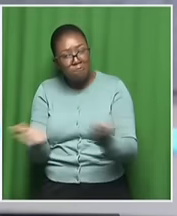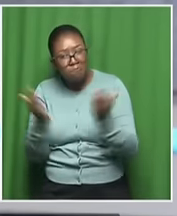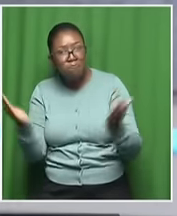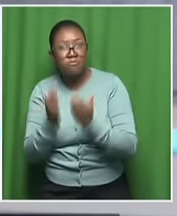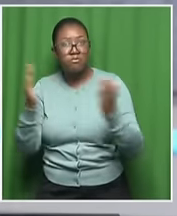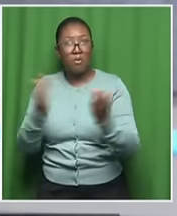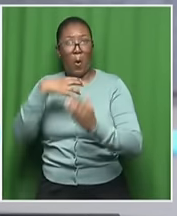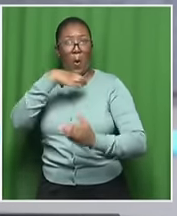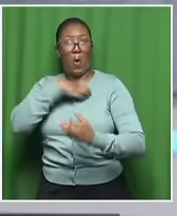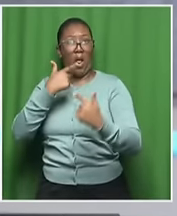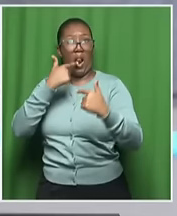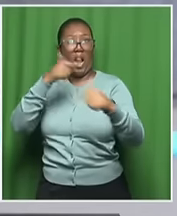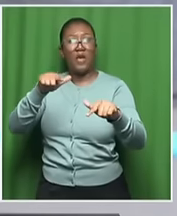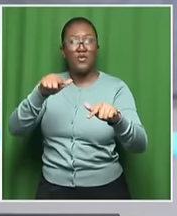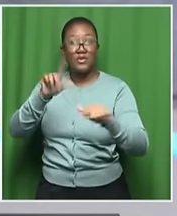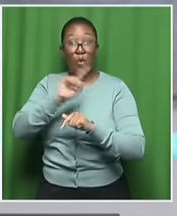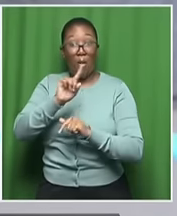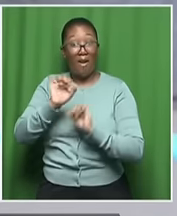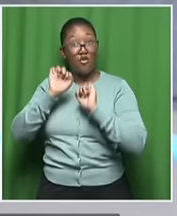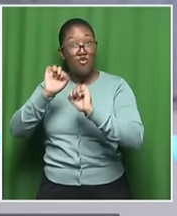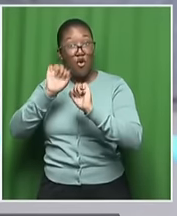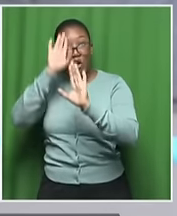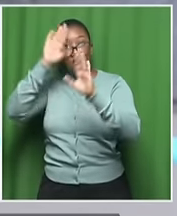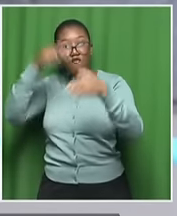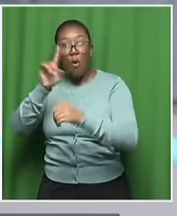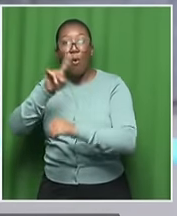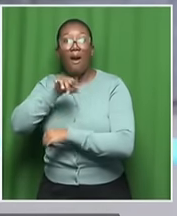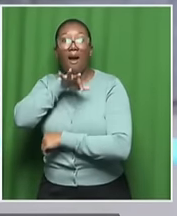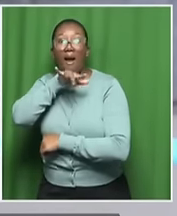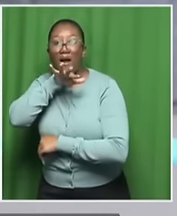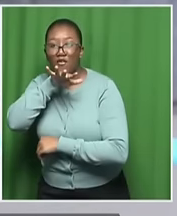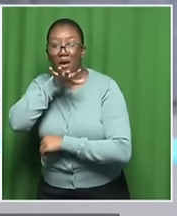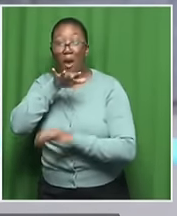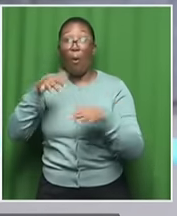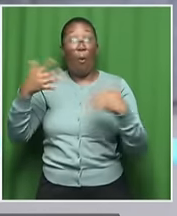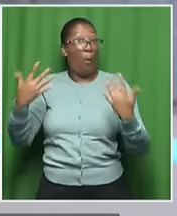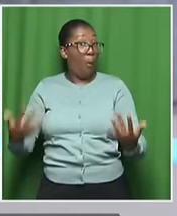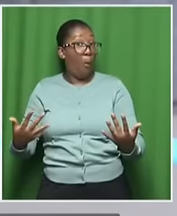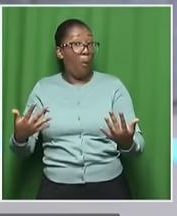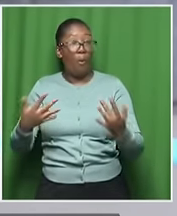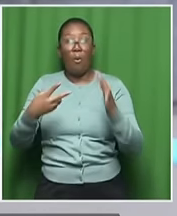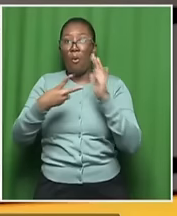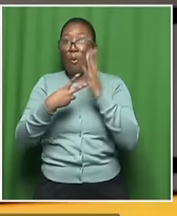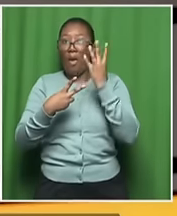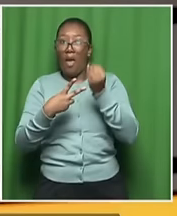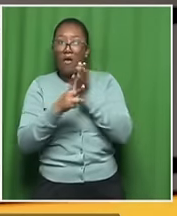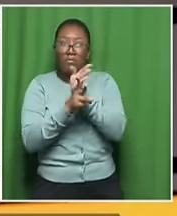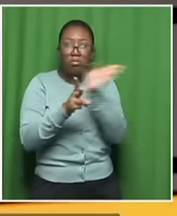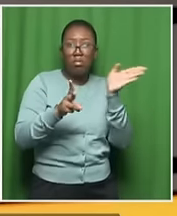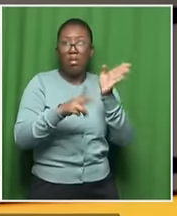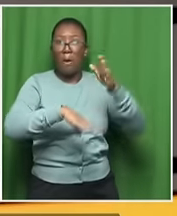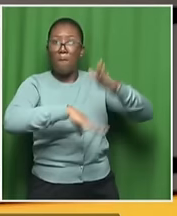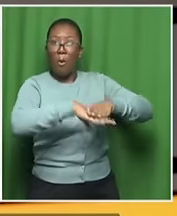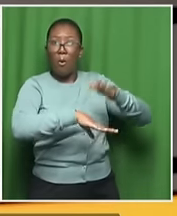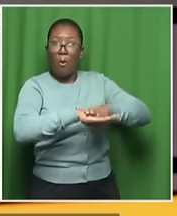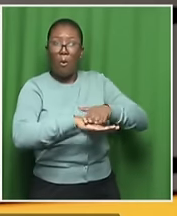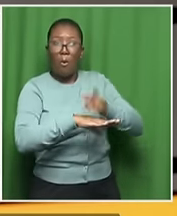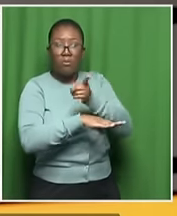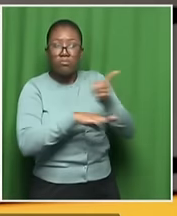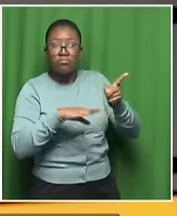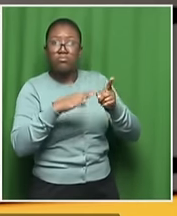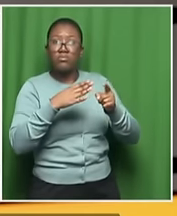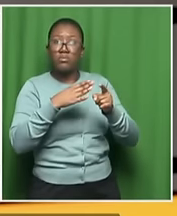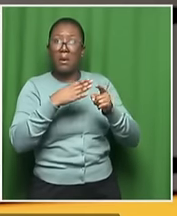is purely on Afrikaans or whether there is a broader concern there of mother